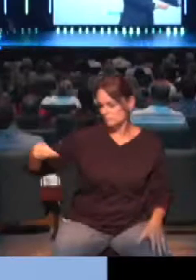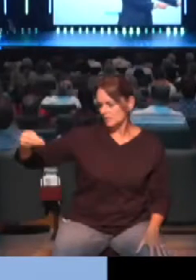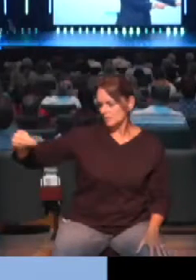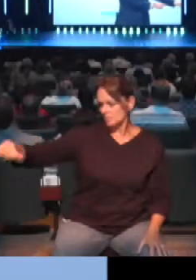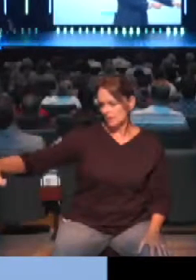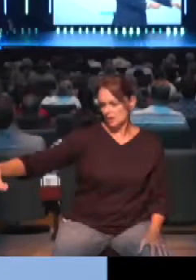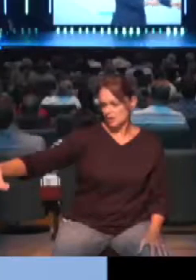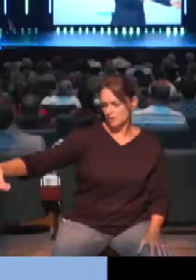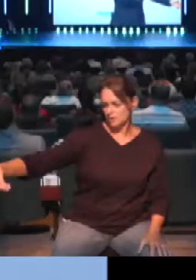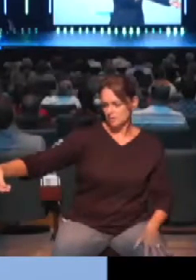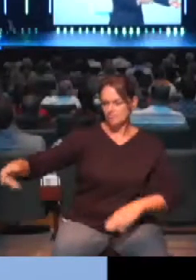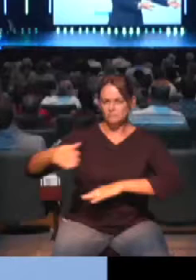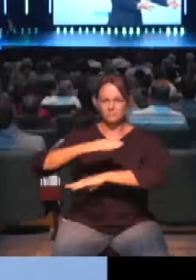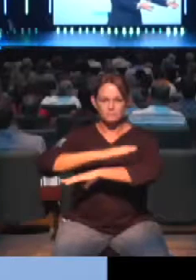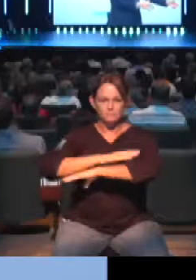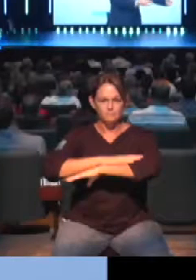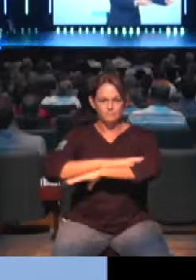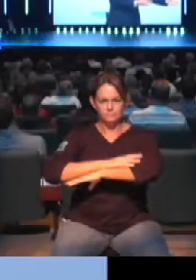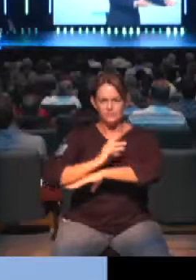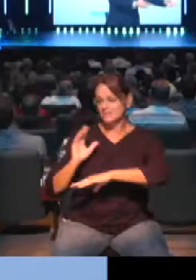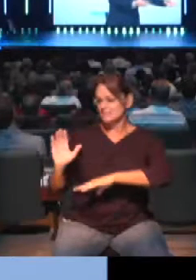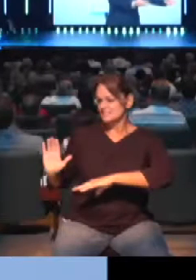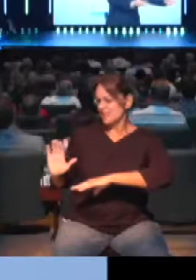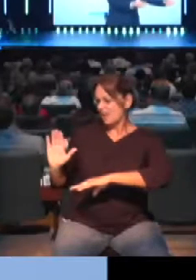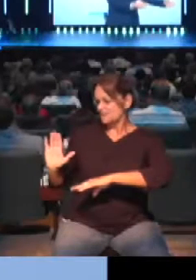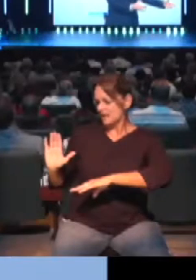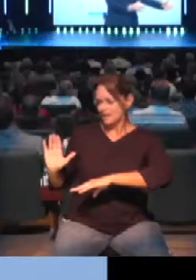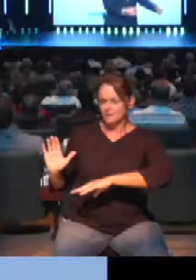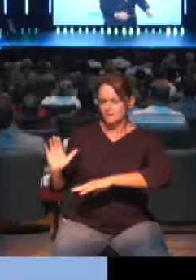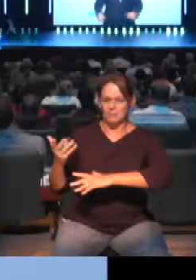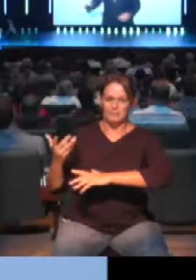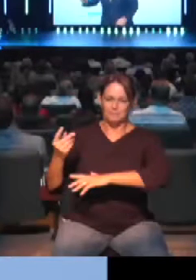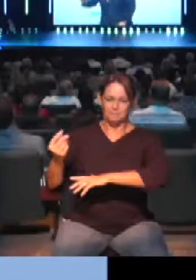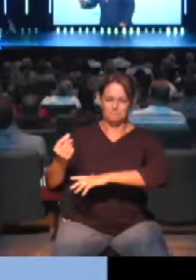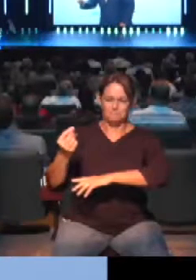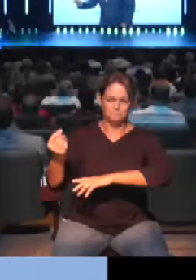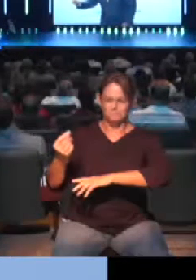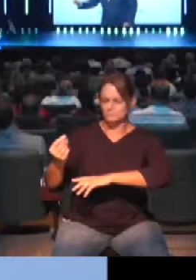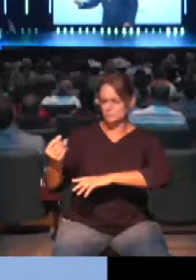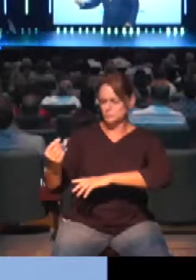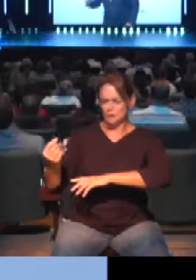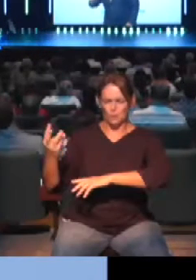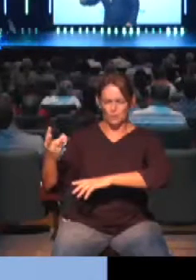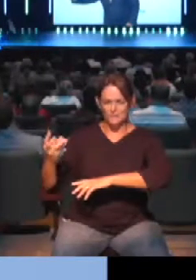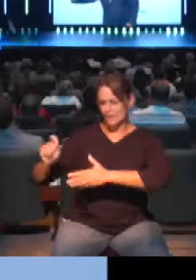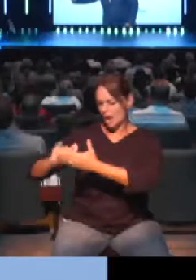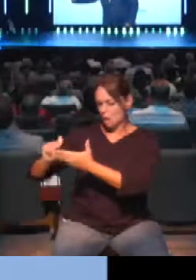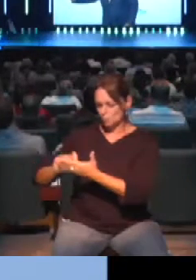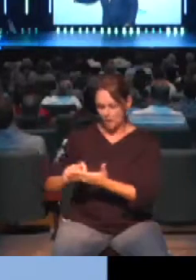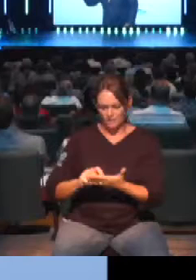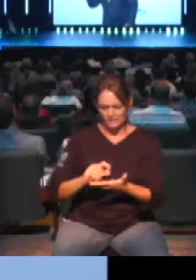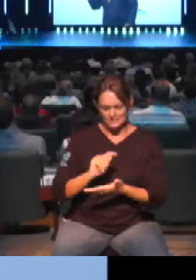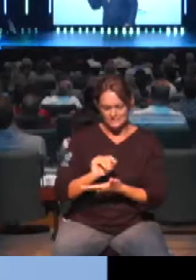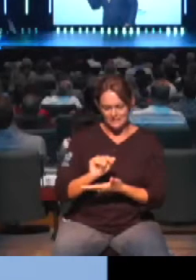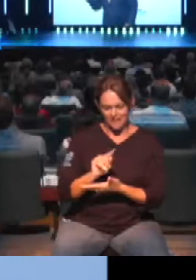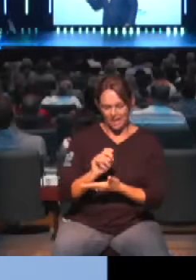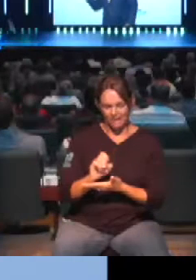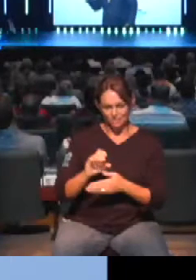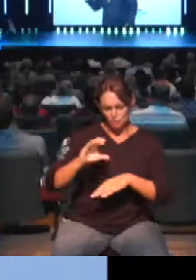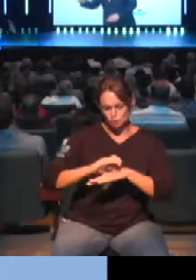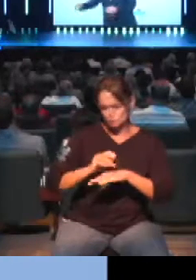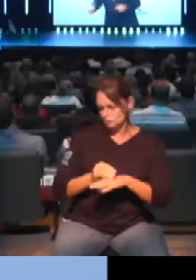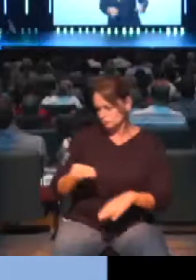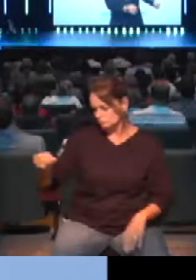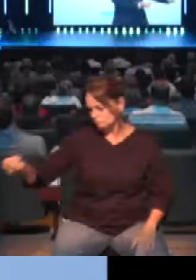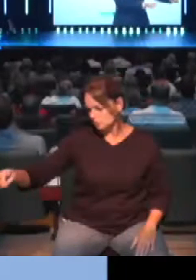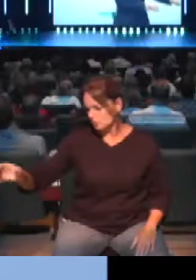to the side, and then I'd take it to church with me. So I might be doing this on Tuesday or Wednesday, but I'd always write the tithe check before I paid any other bill because I'd seen this in